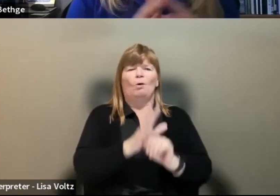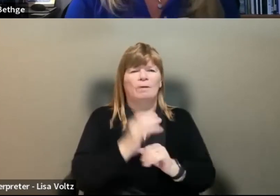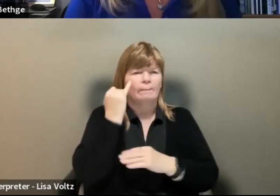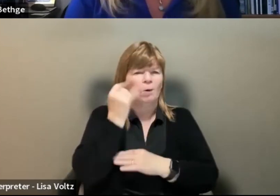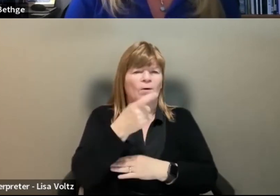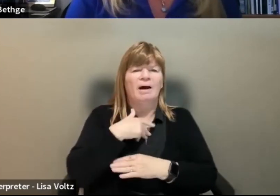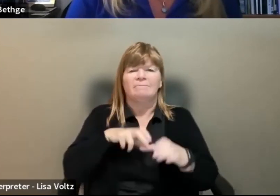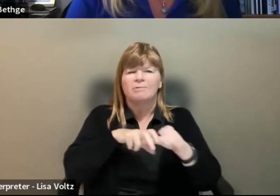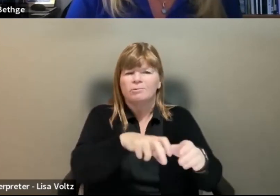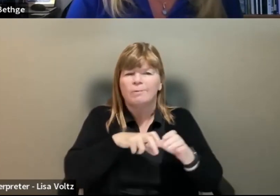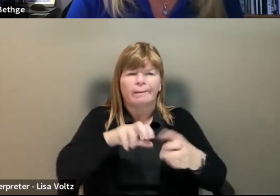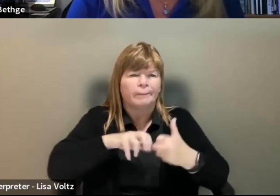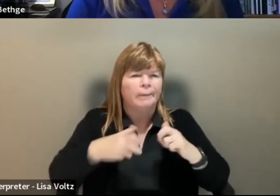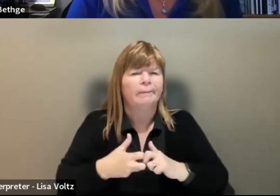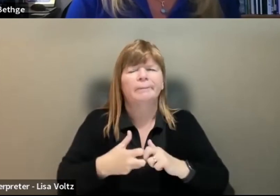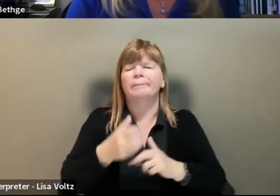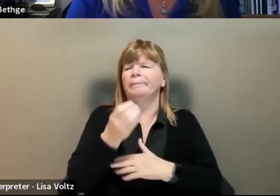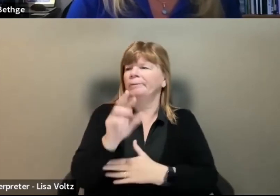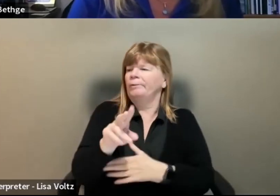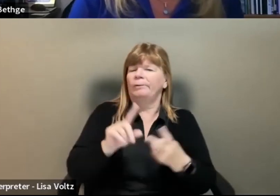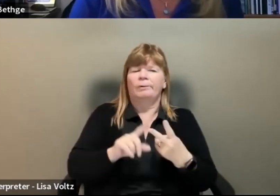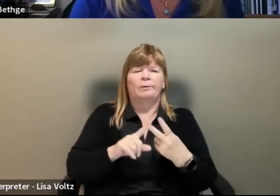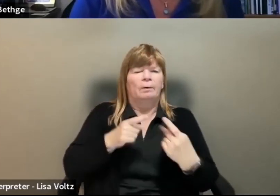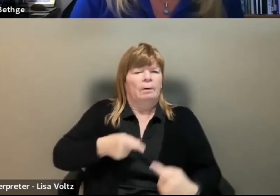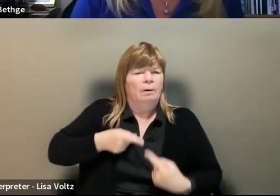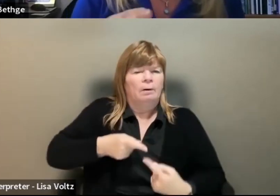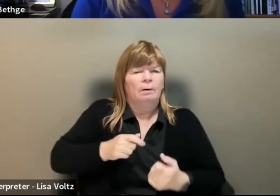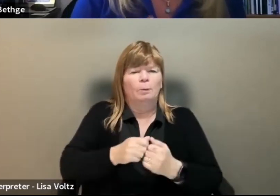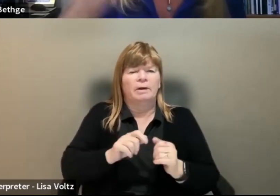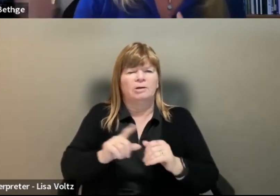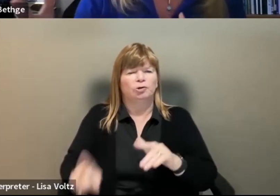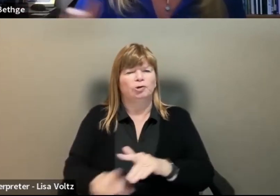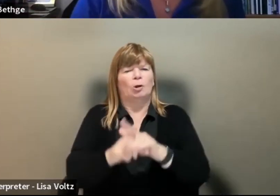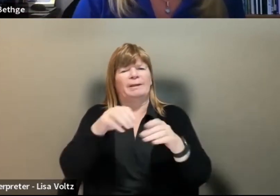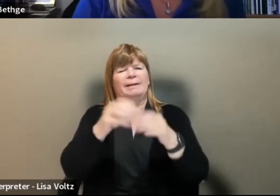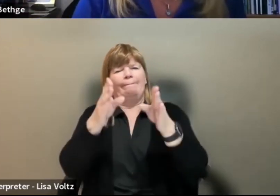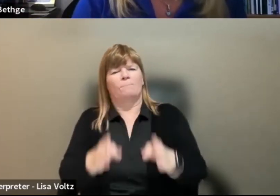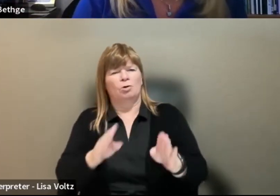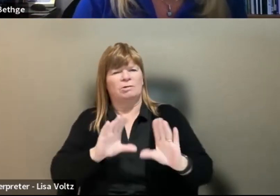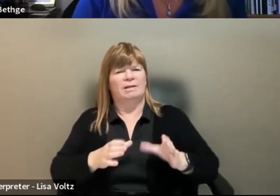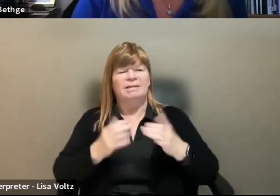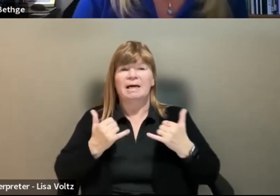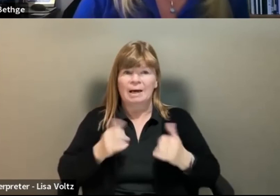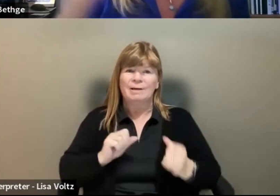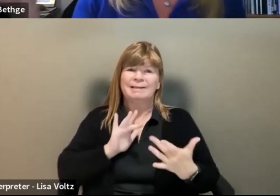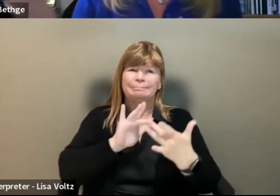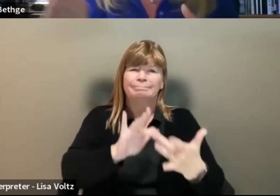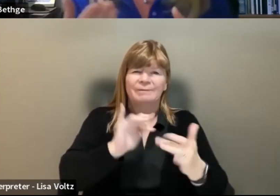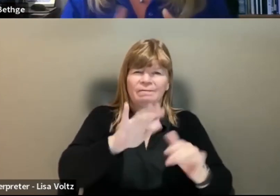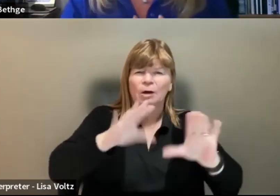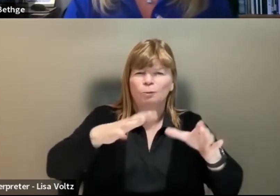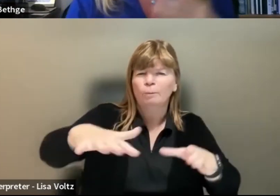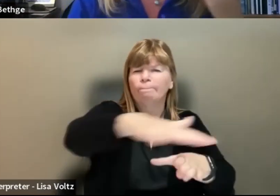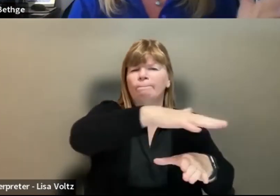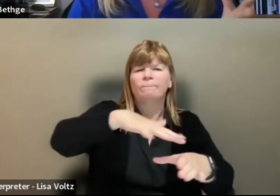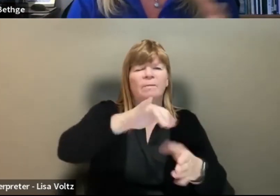or difficulties with attending in-person classes, now we can reach that population that may not be close